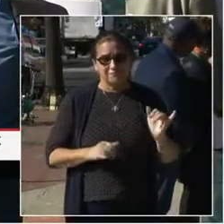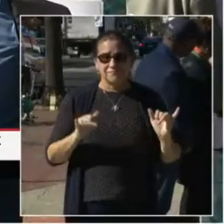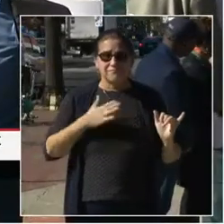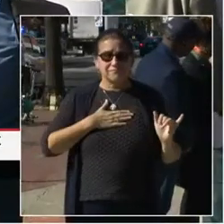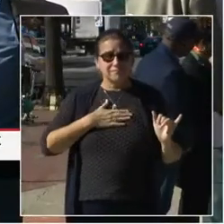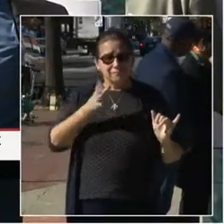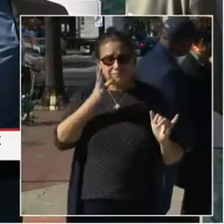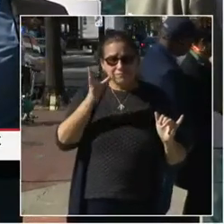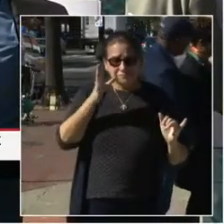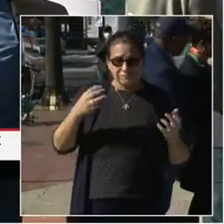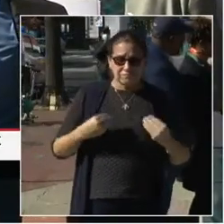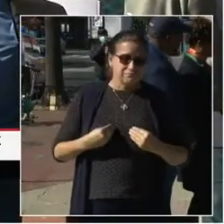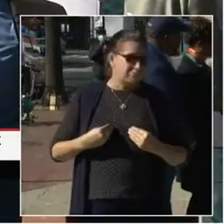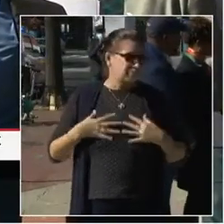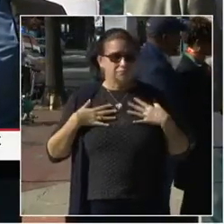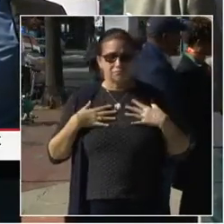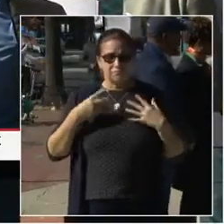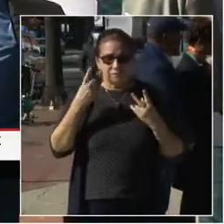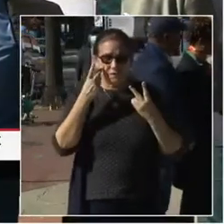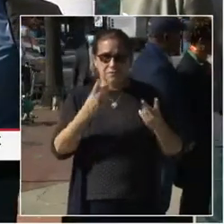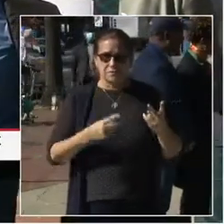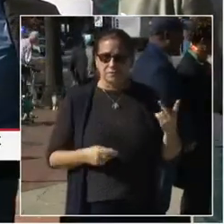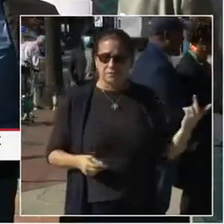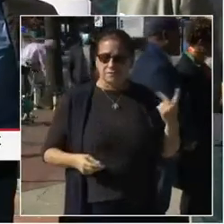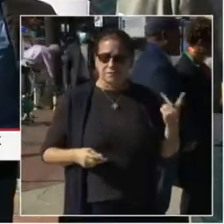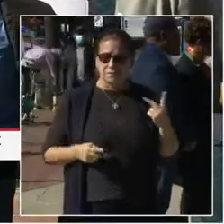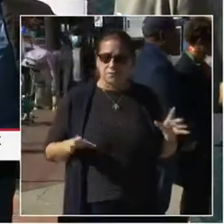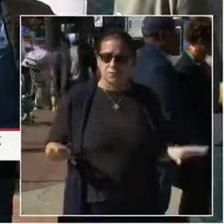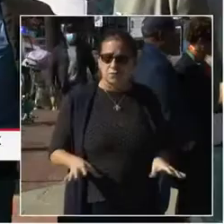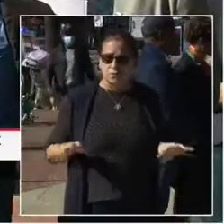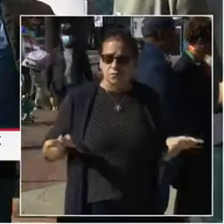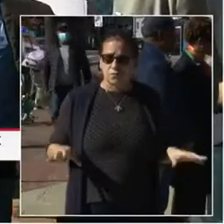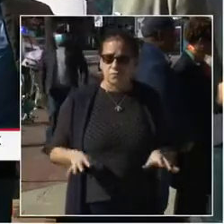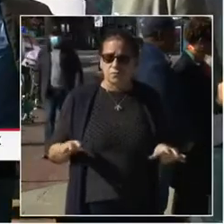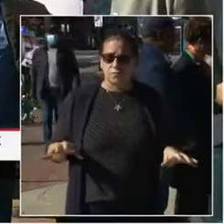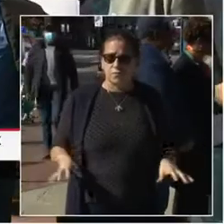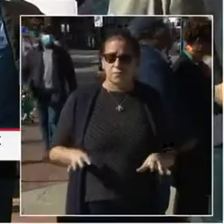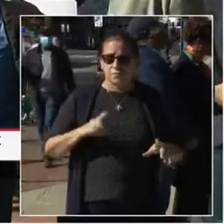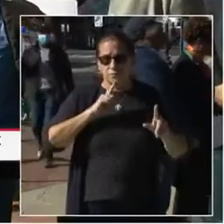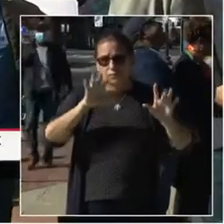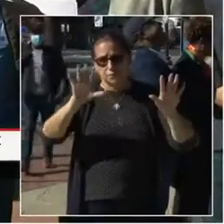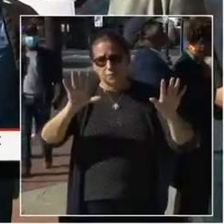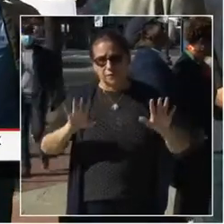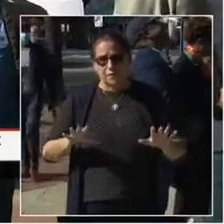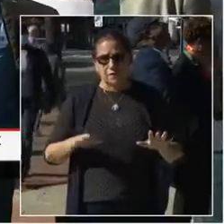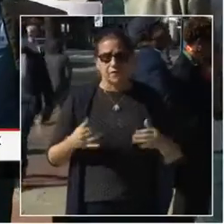the event. And now I'm going to turn the mic over to my handsome brother, who